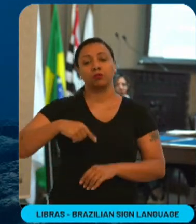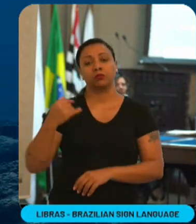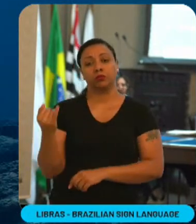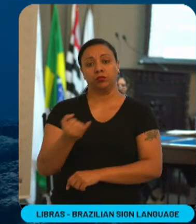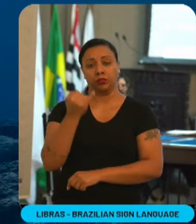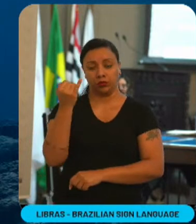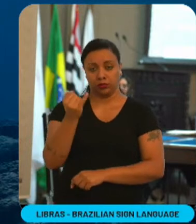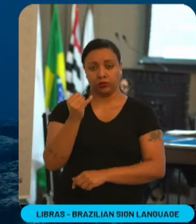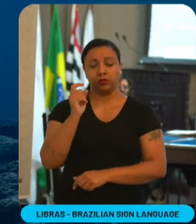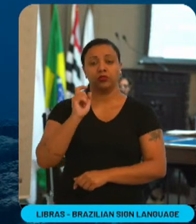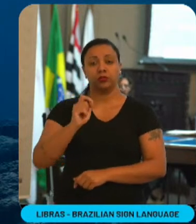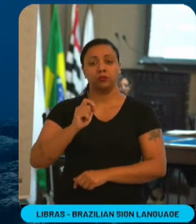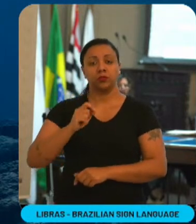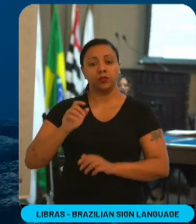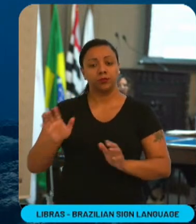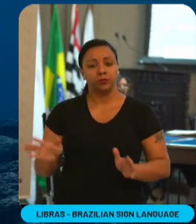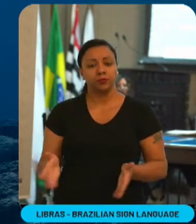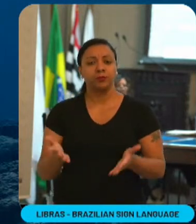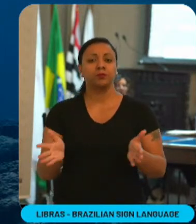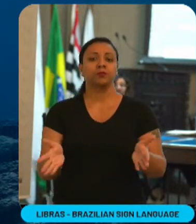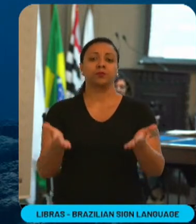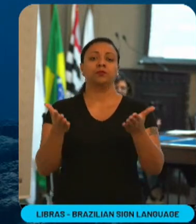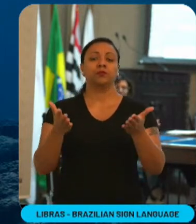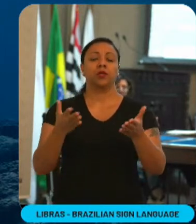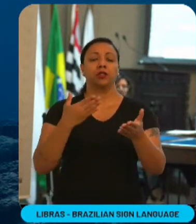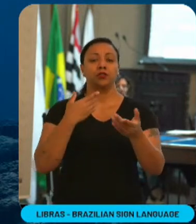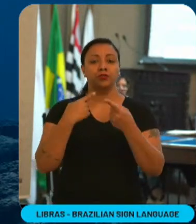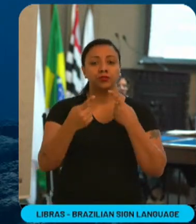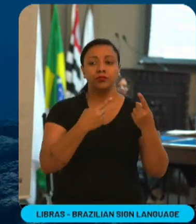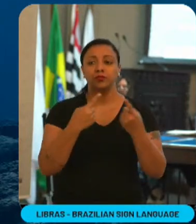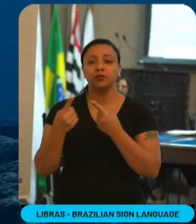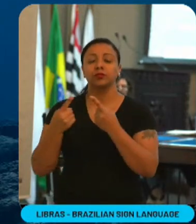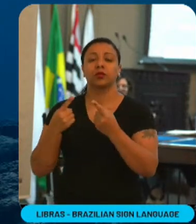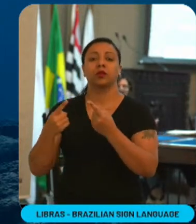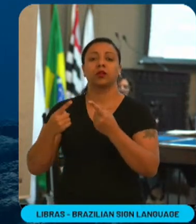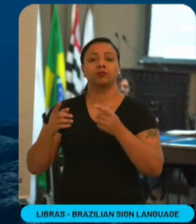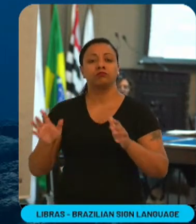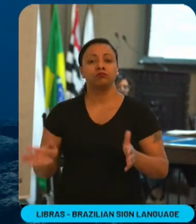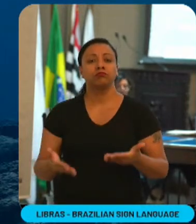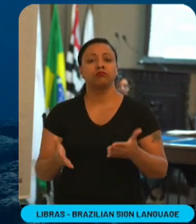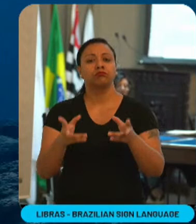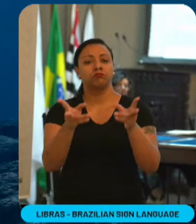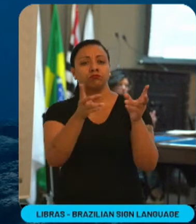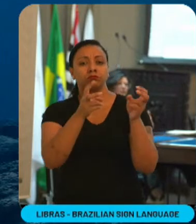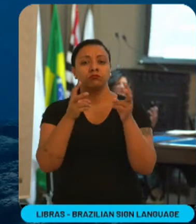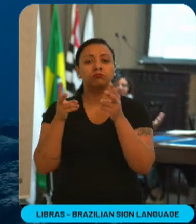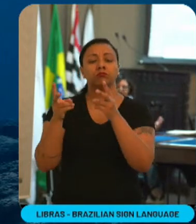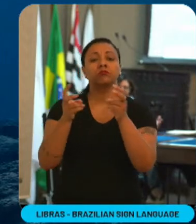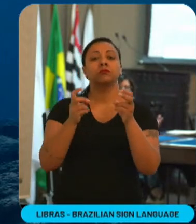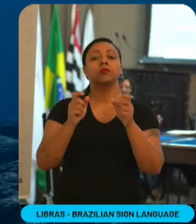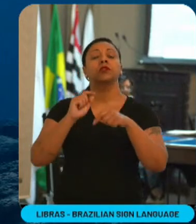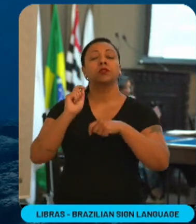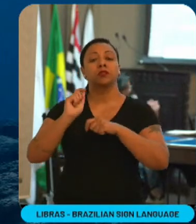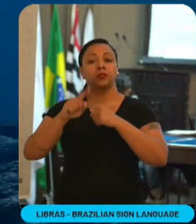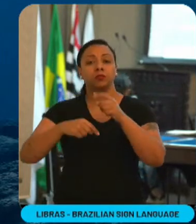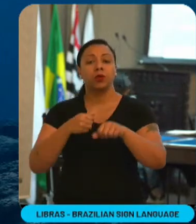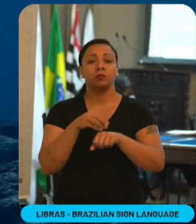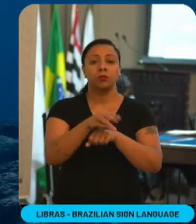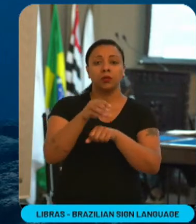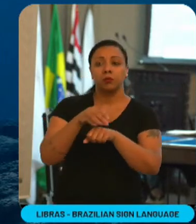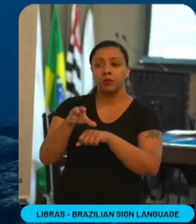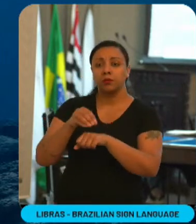the connections, is key to promote this dialogue, promote these